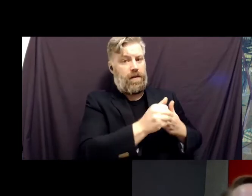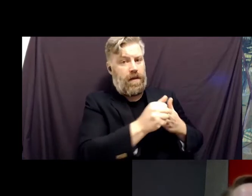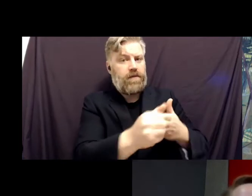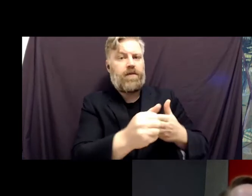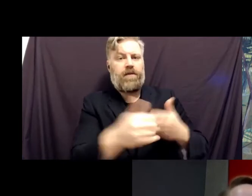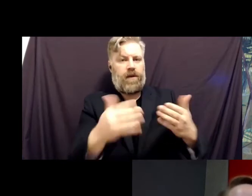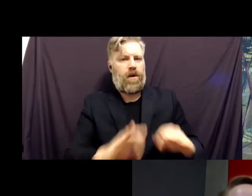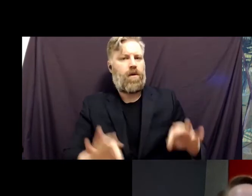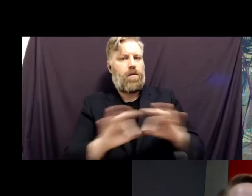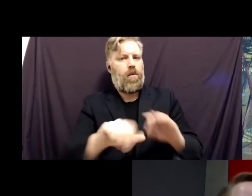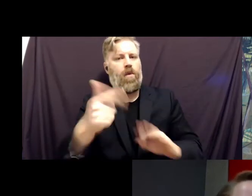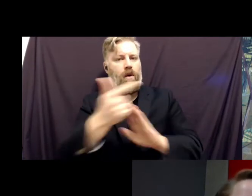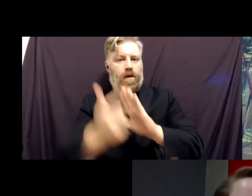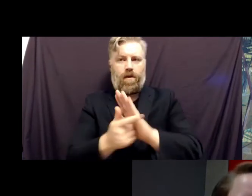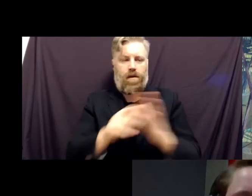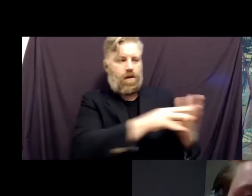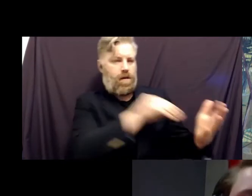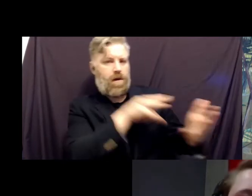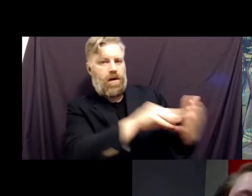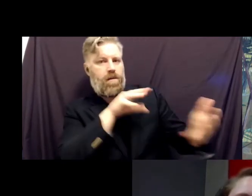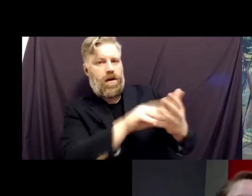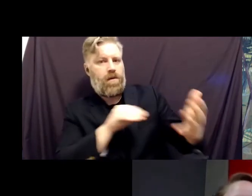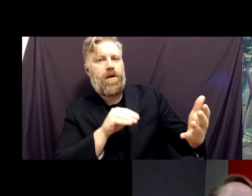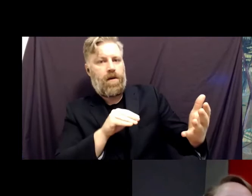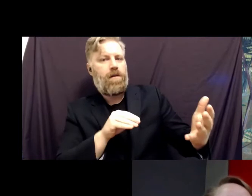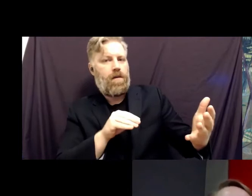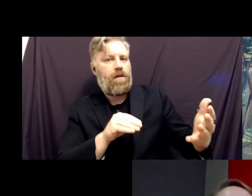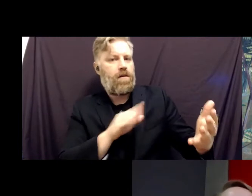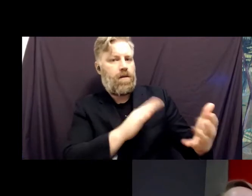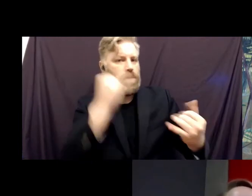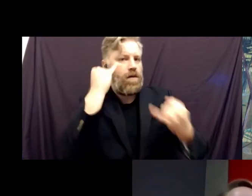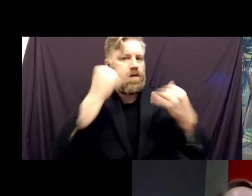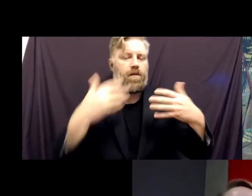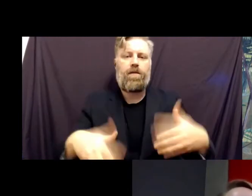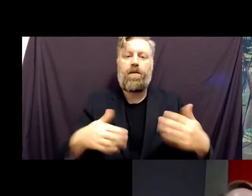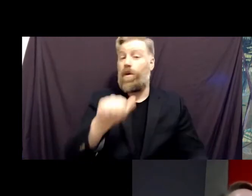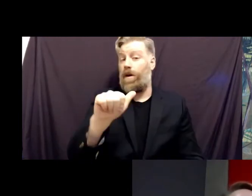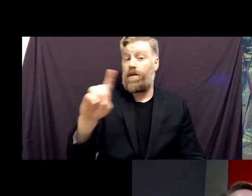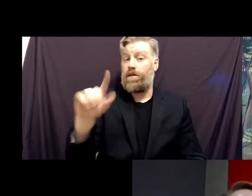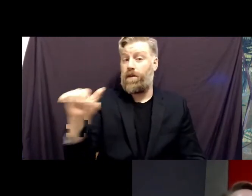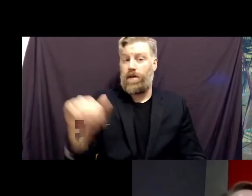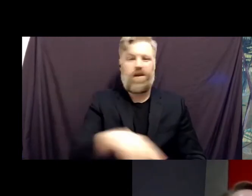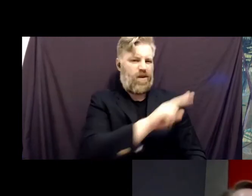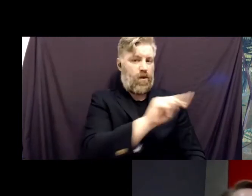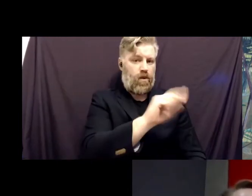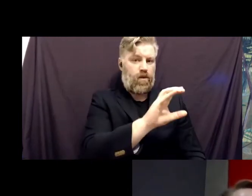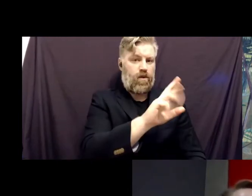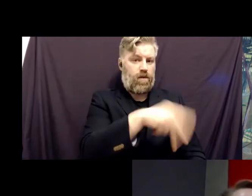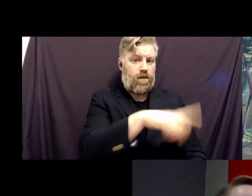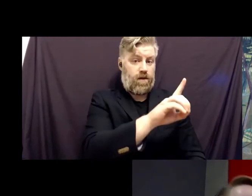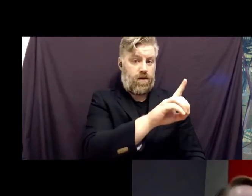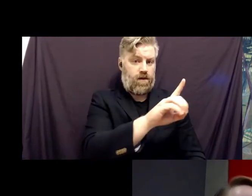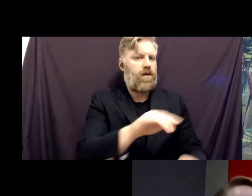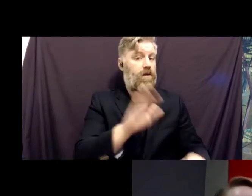important legislation models to come. The ADA and UN CRPD share